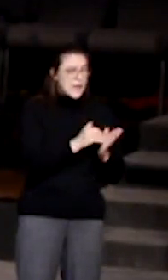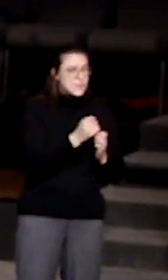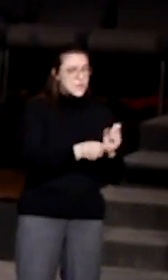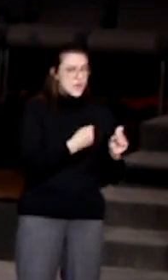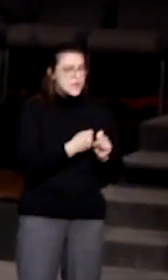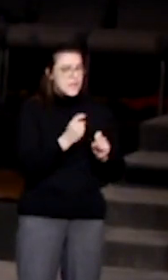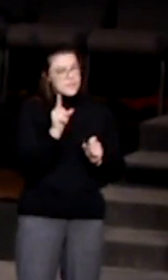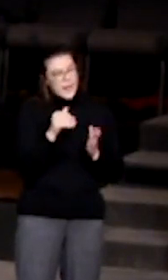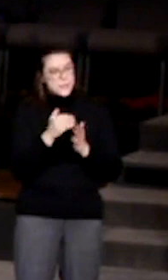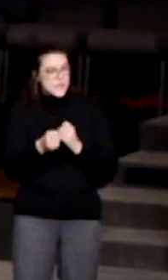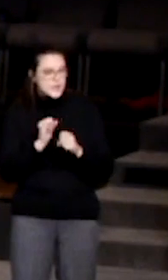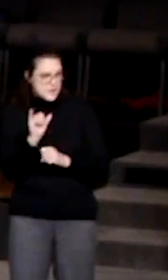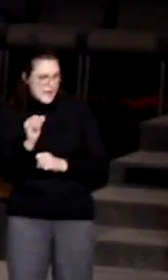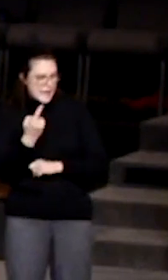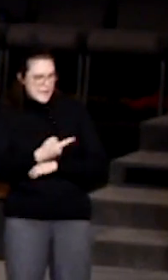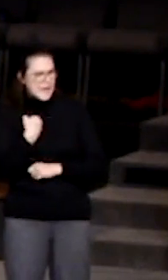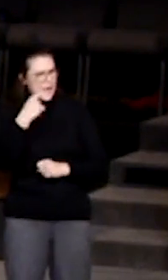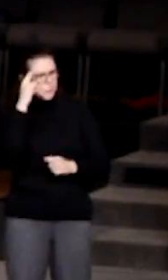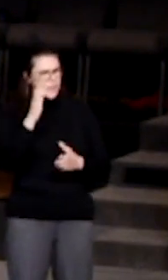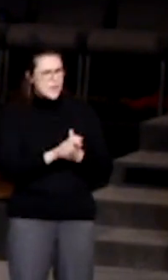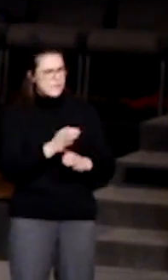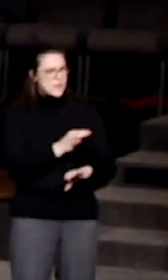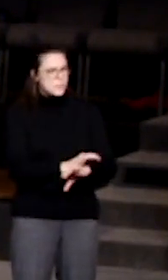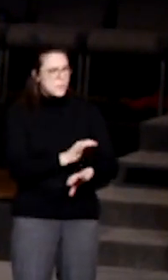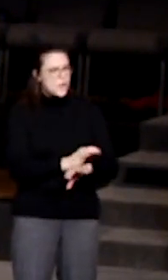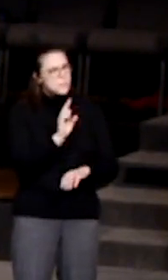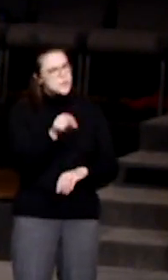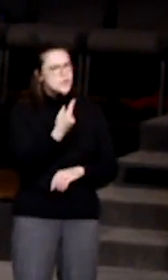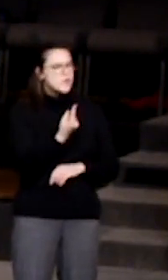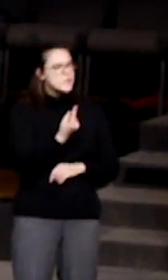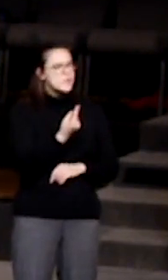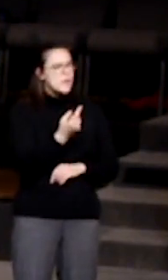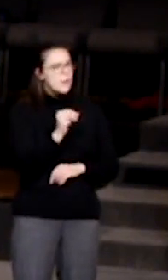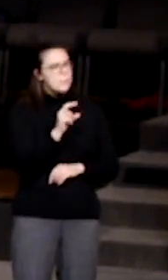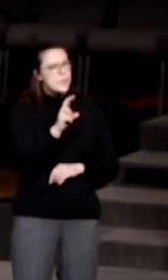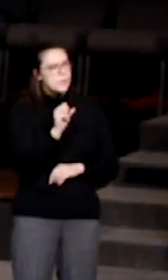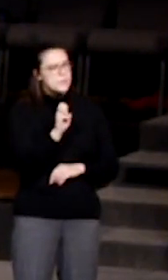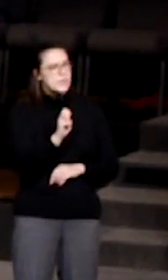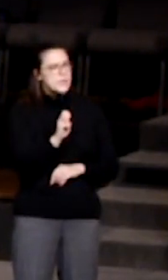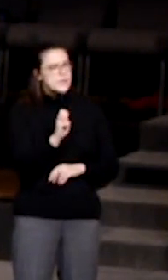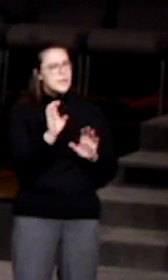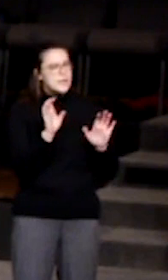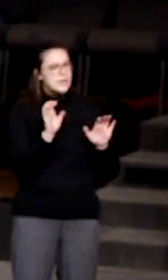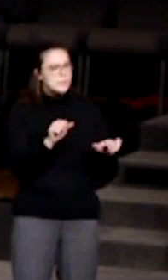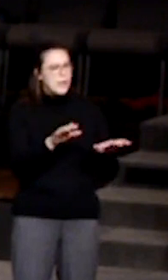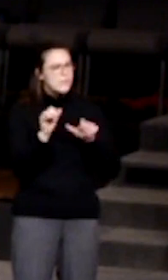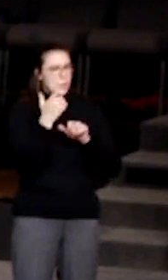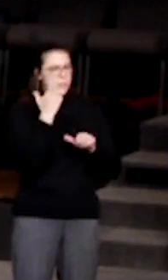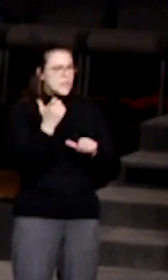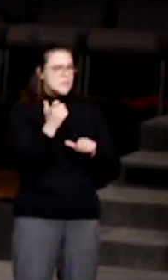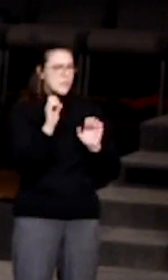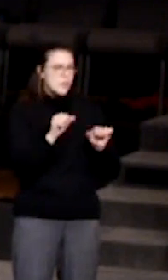that. And I believe his watch was just a muse to get him out of there, because we could have stayed there for a long